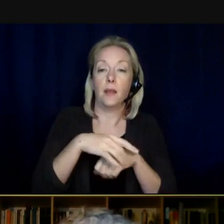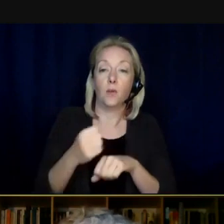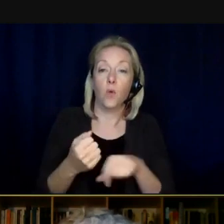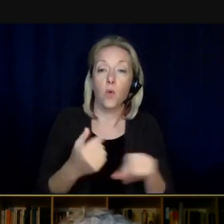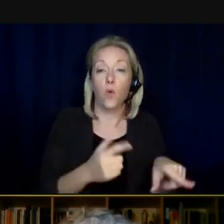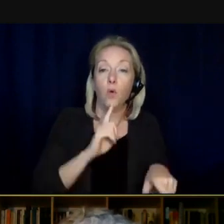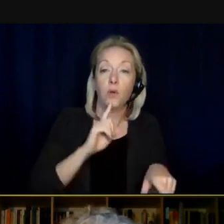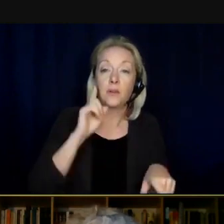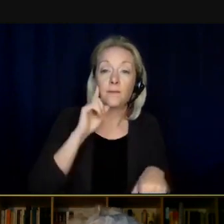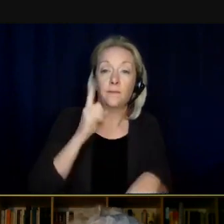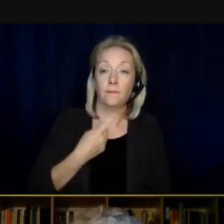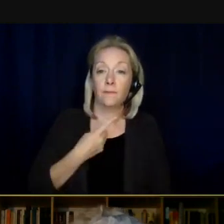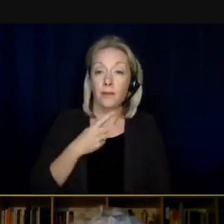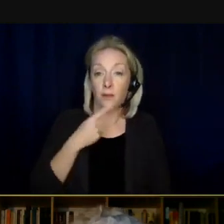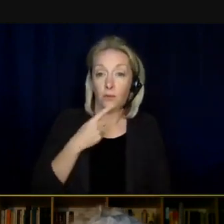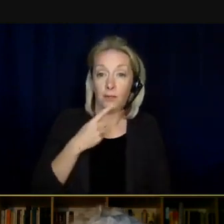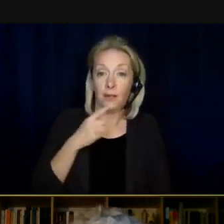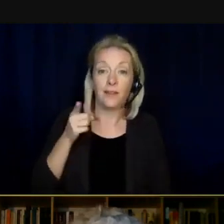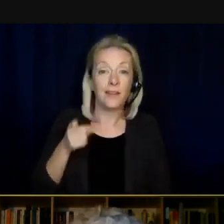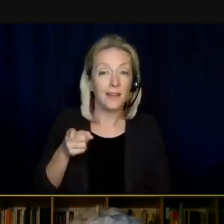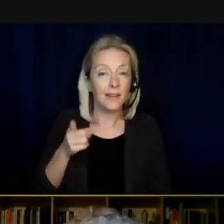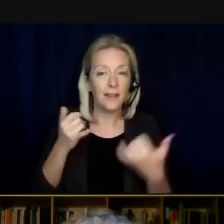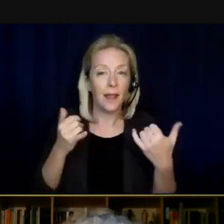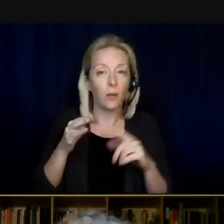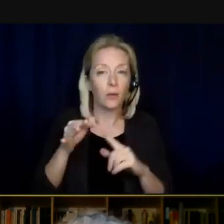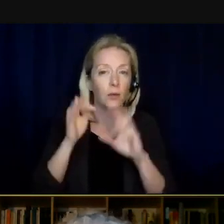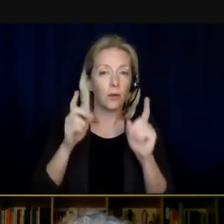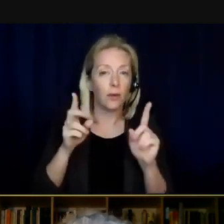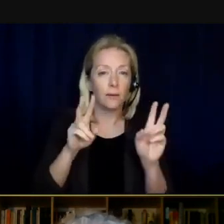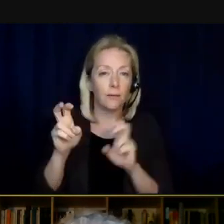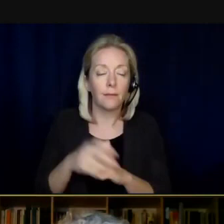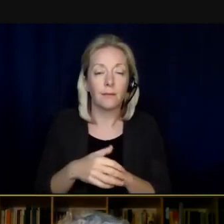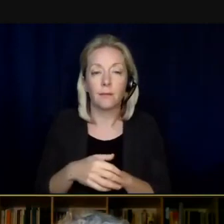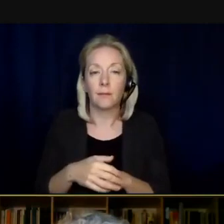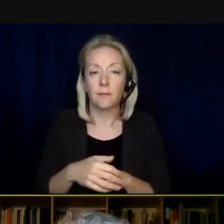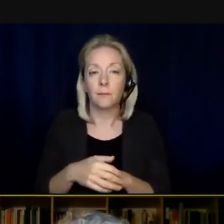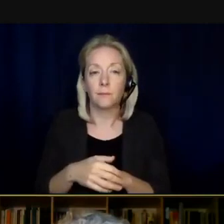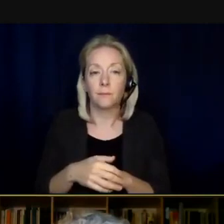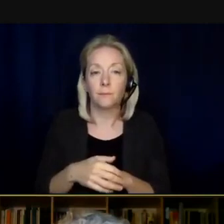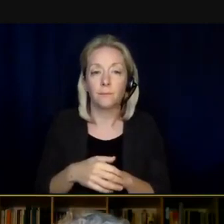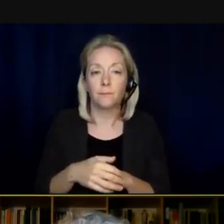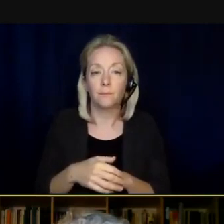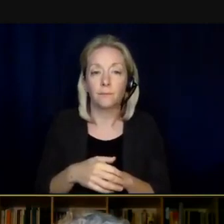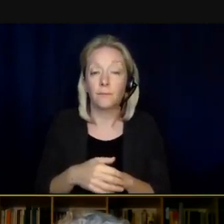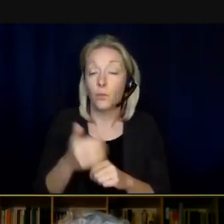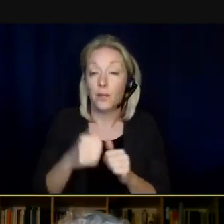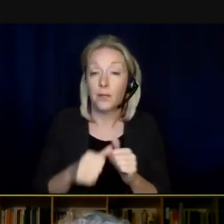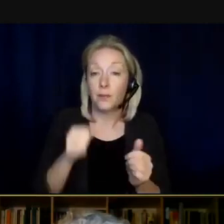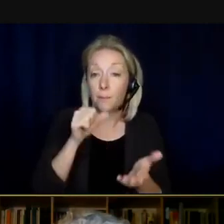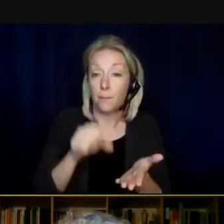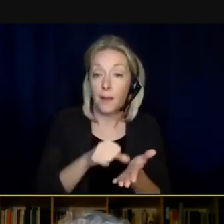he's the only hearing person, and he's the special ed student. So every page not only has